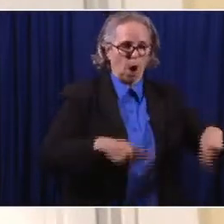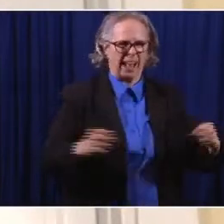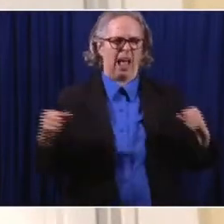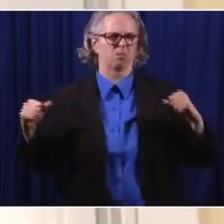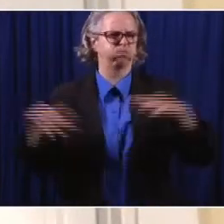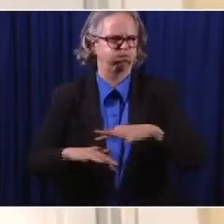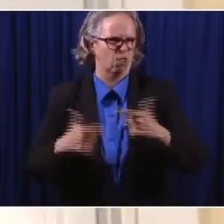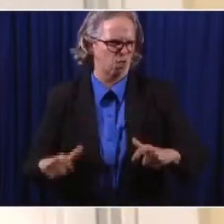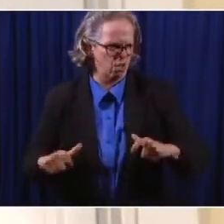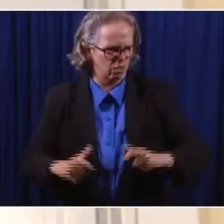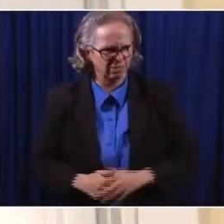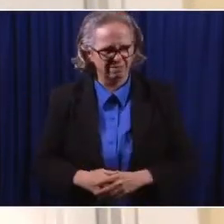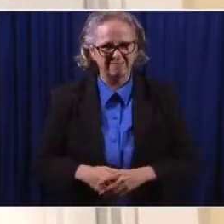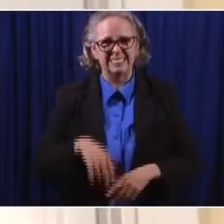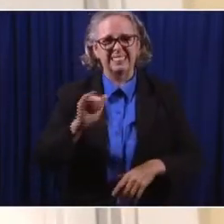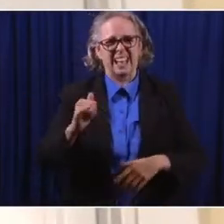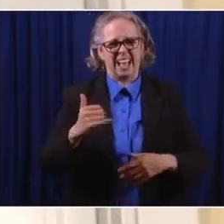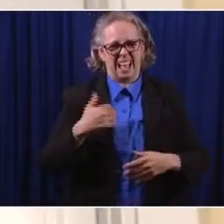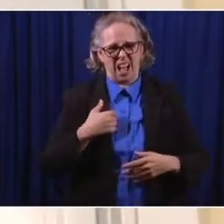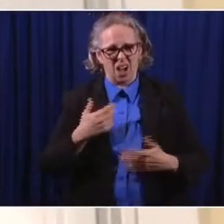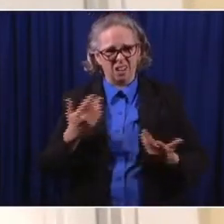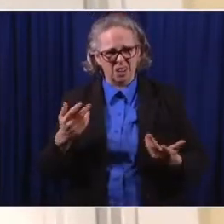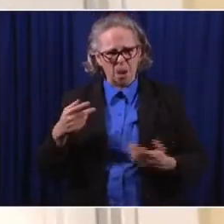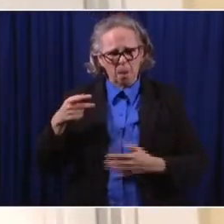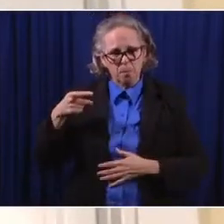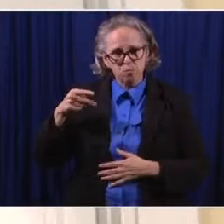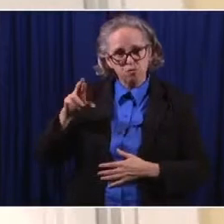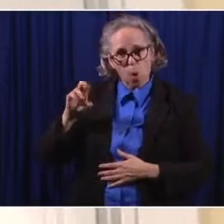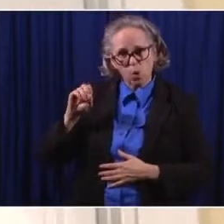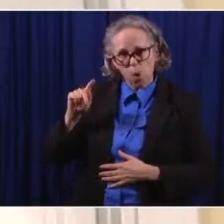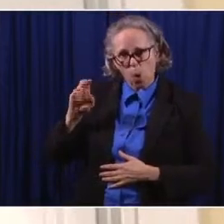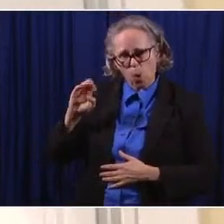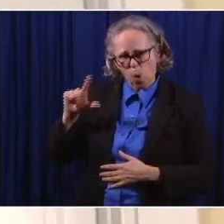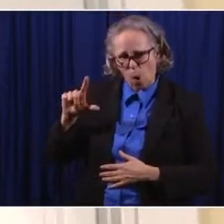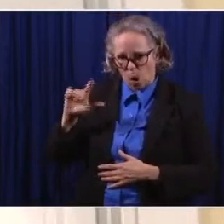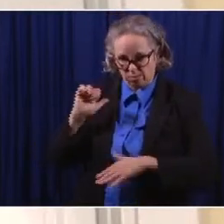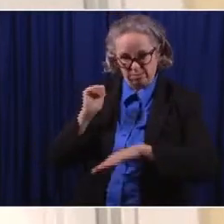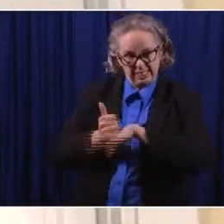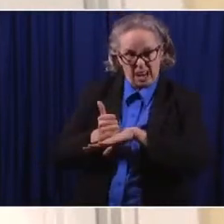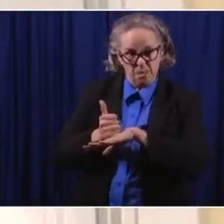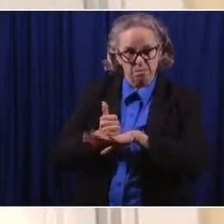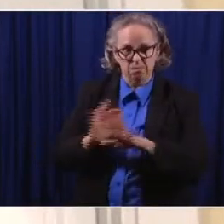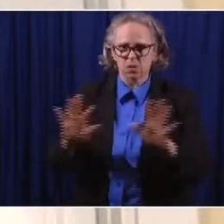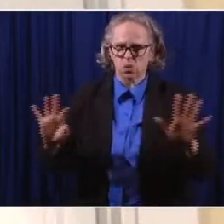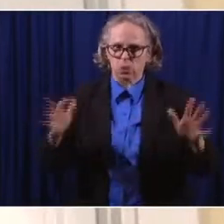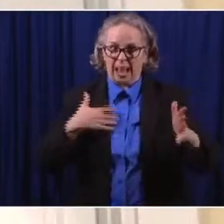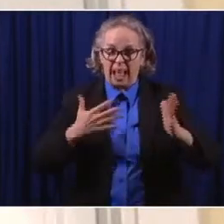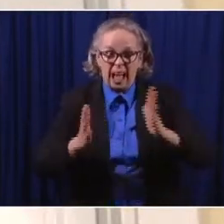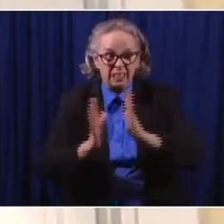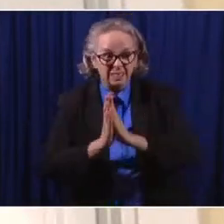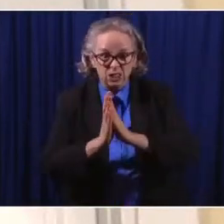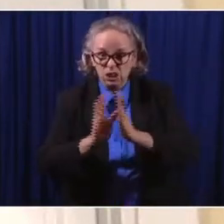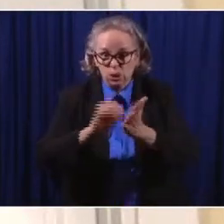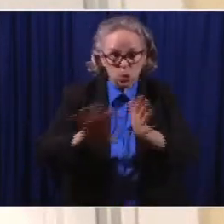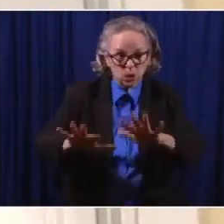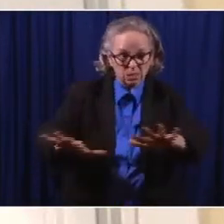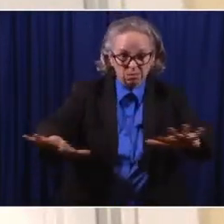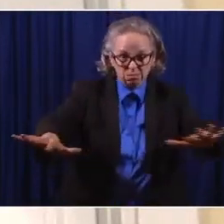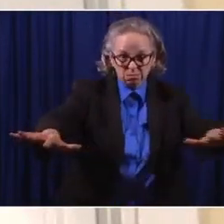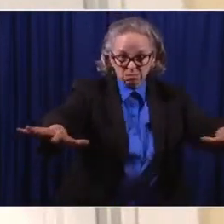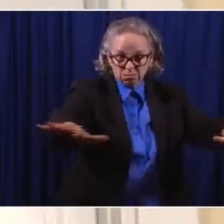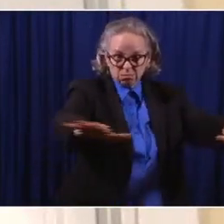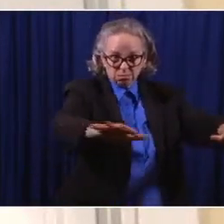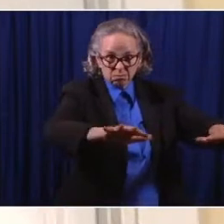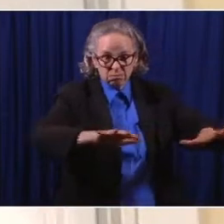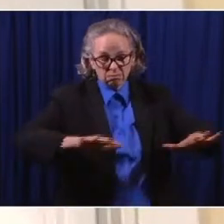to keep everybody safe and healthy. And now as individuals, in order for each of us to be healthy, all of us have to be healthy.